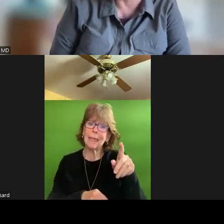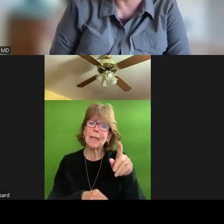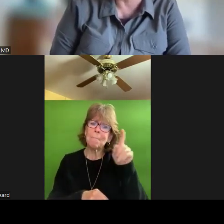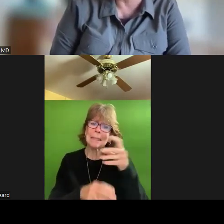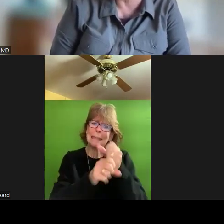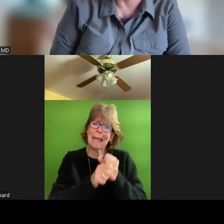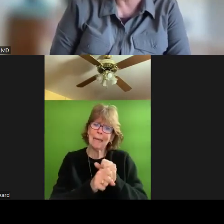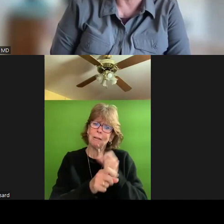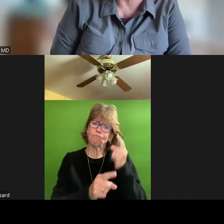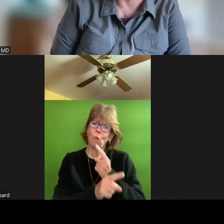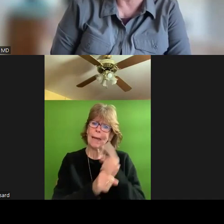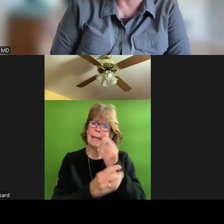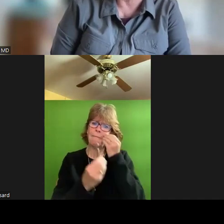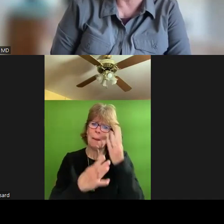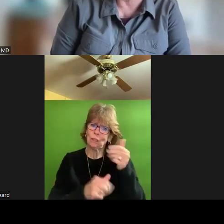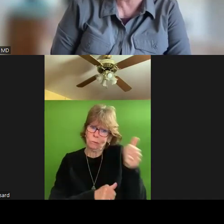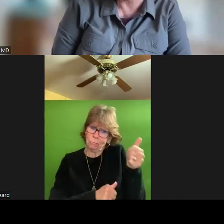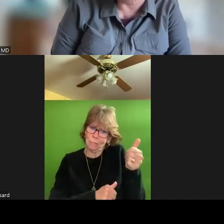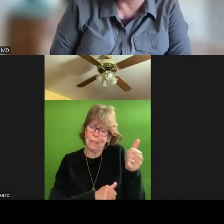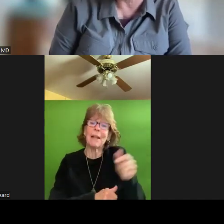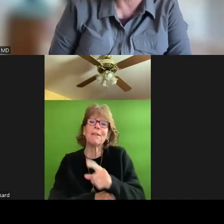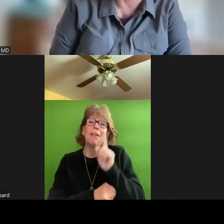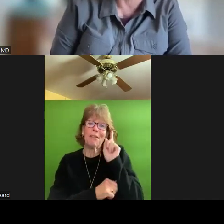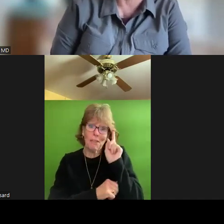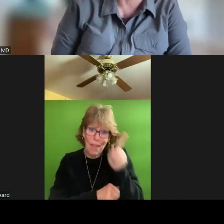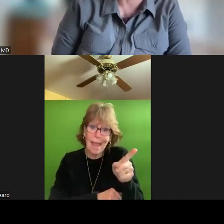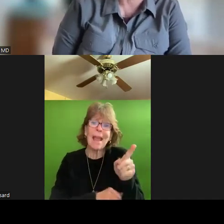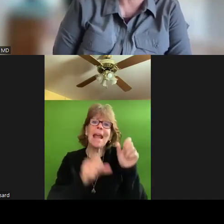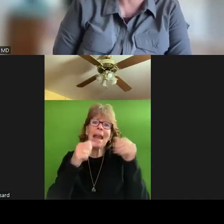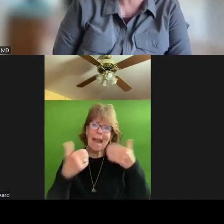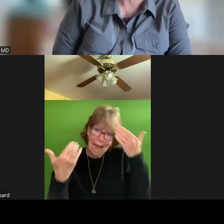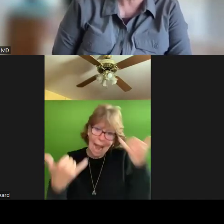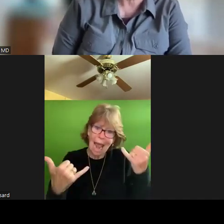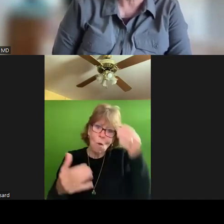and opportunities so they can make informed decisions.